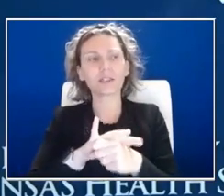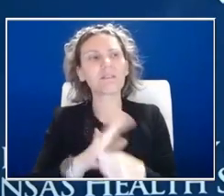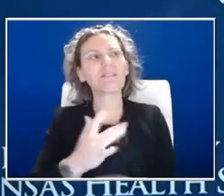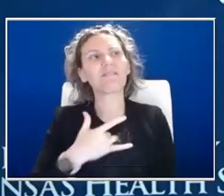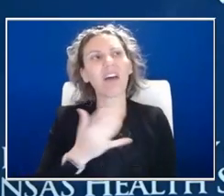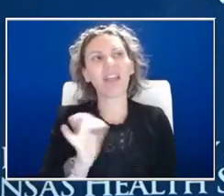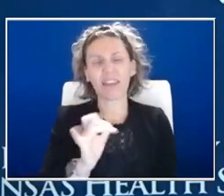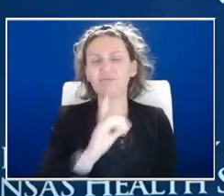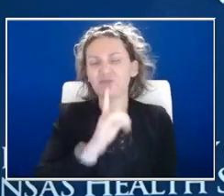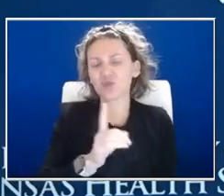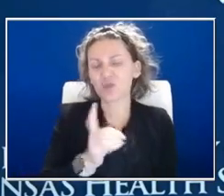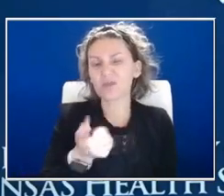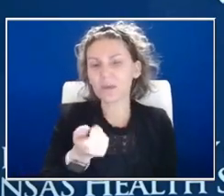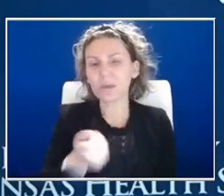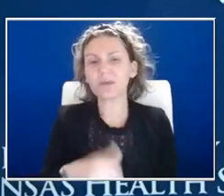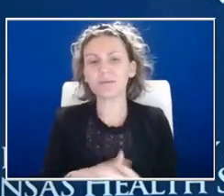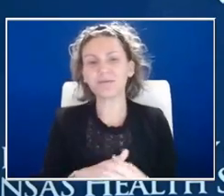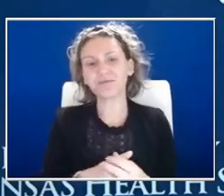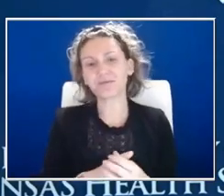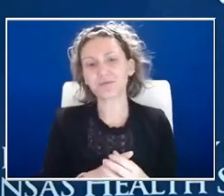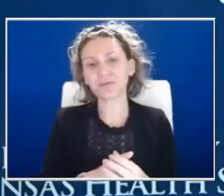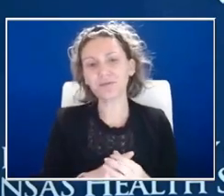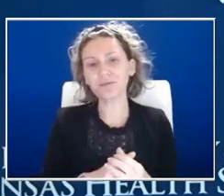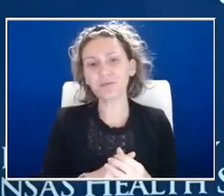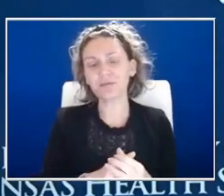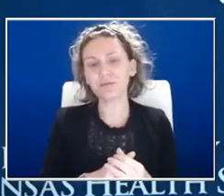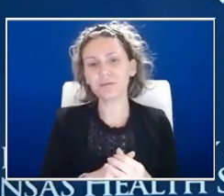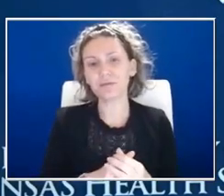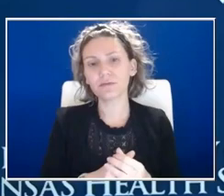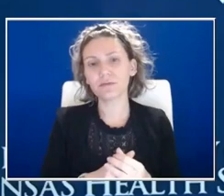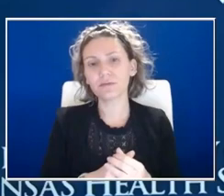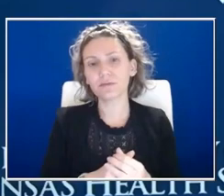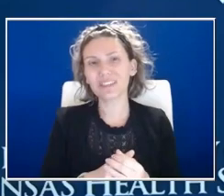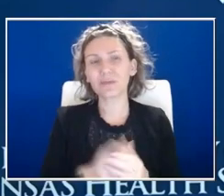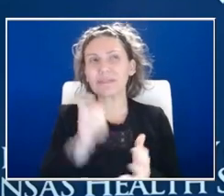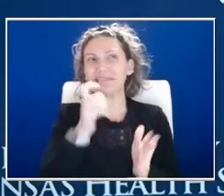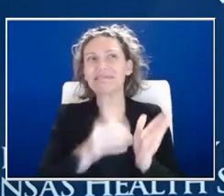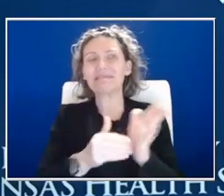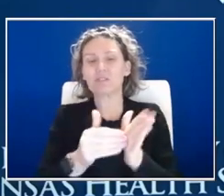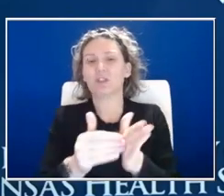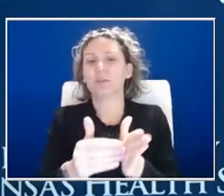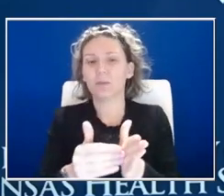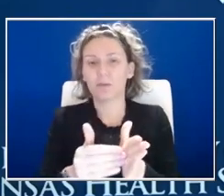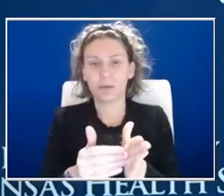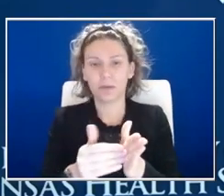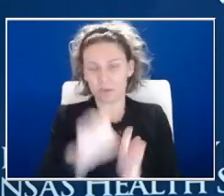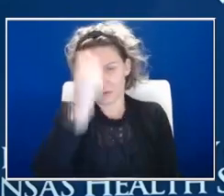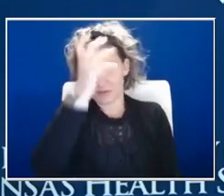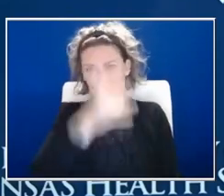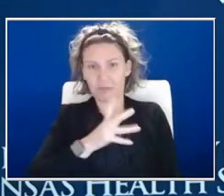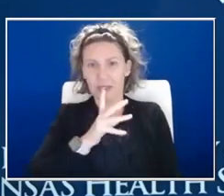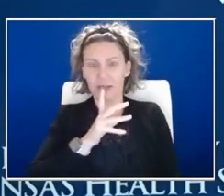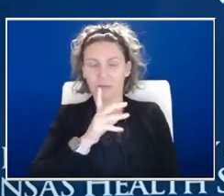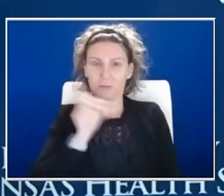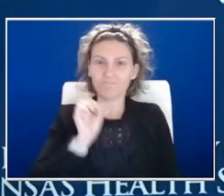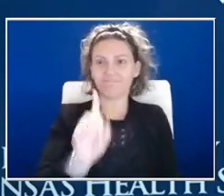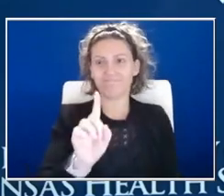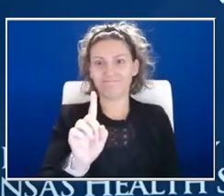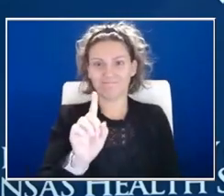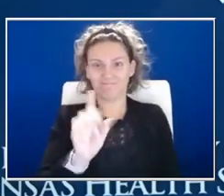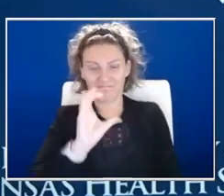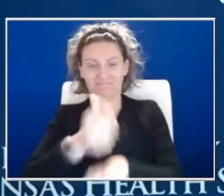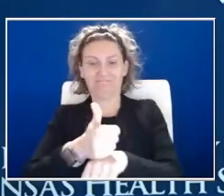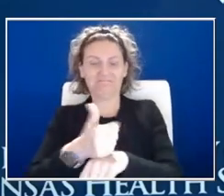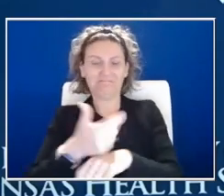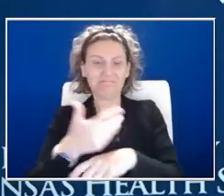that it was infrequent that a man would come to established care unless he had a health concern or